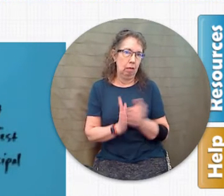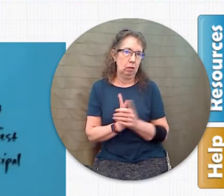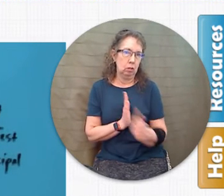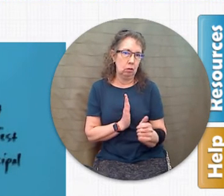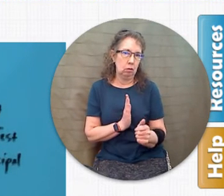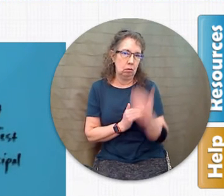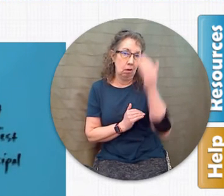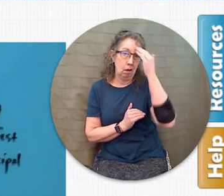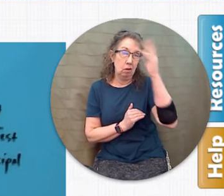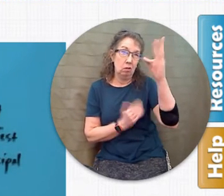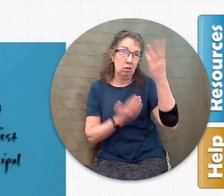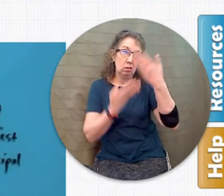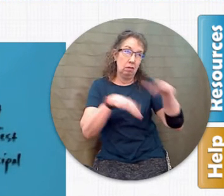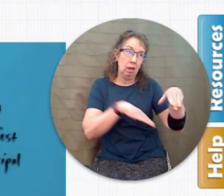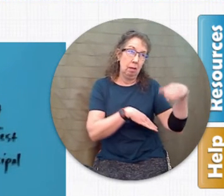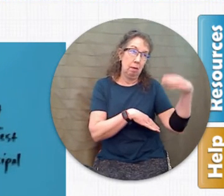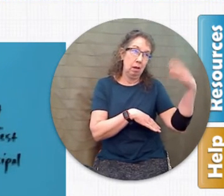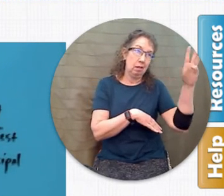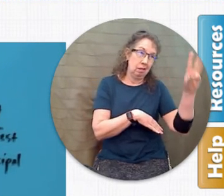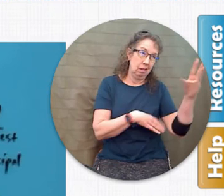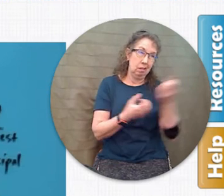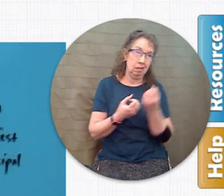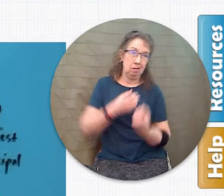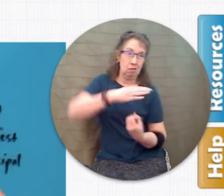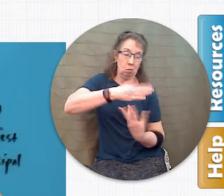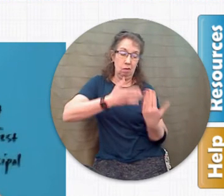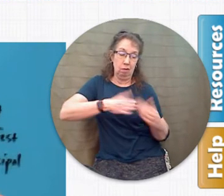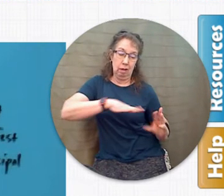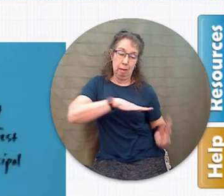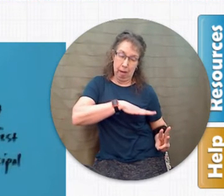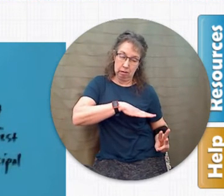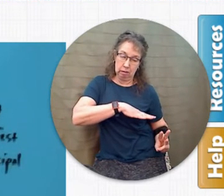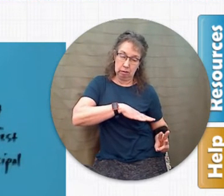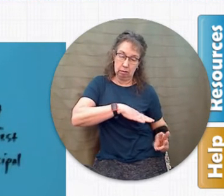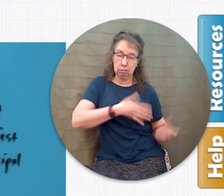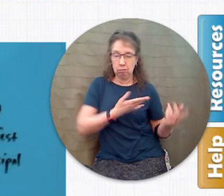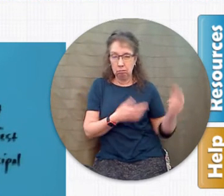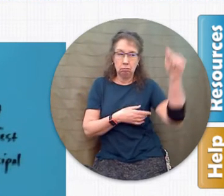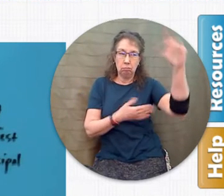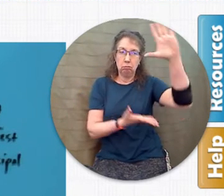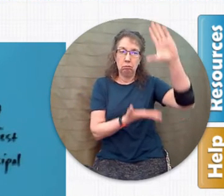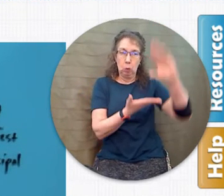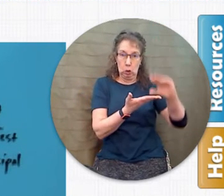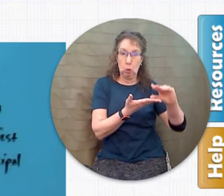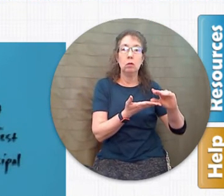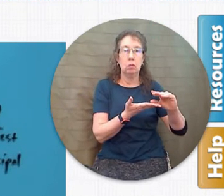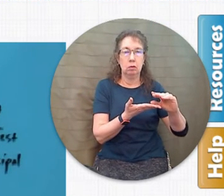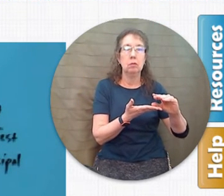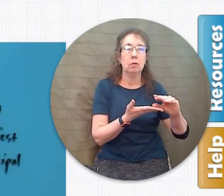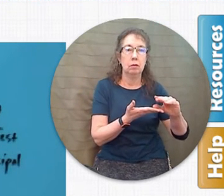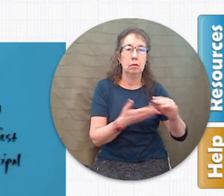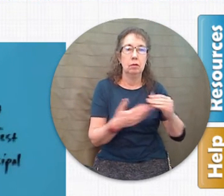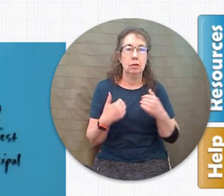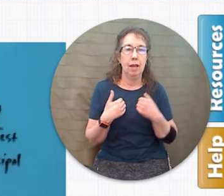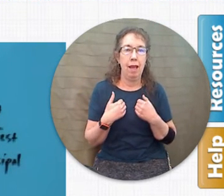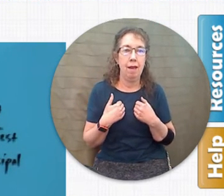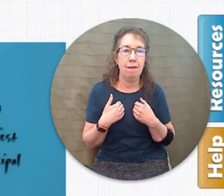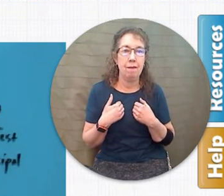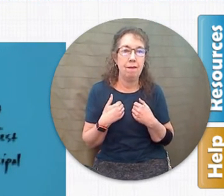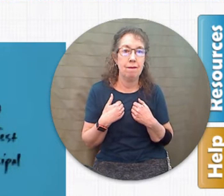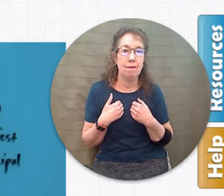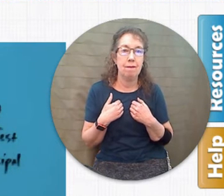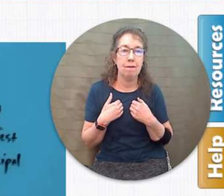and 12 is divisible by 6. So if I divide both of these by 6, something good will happen. So I have 6% divided